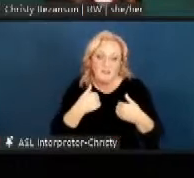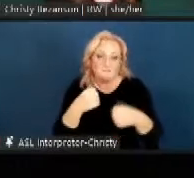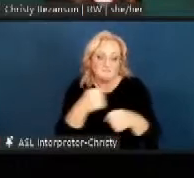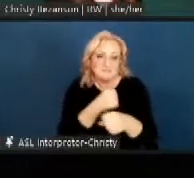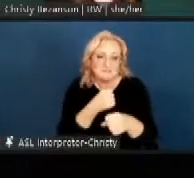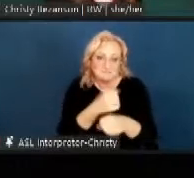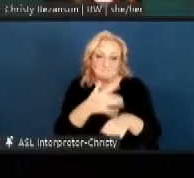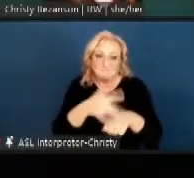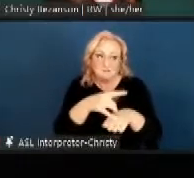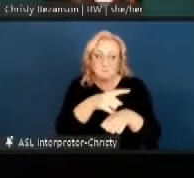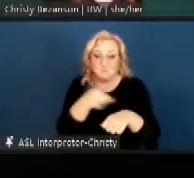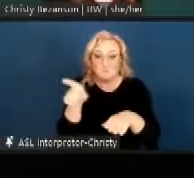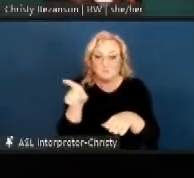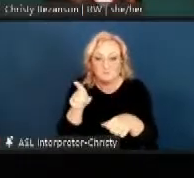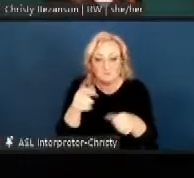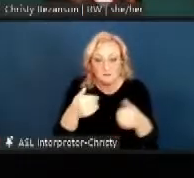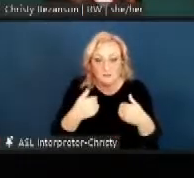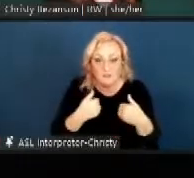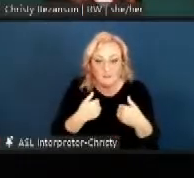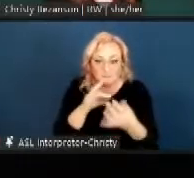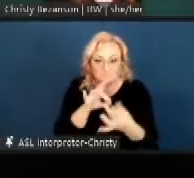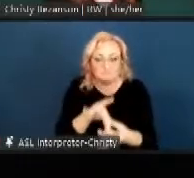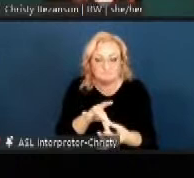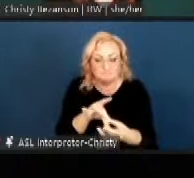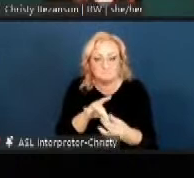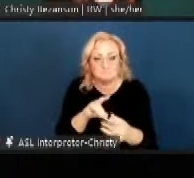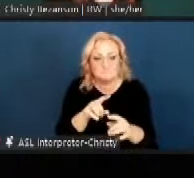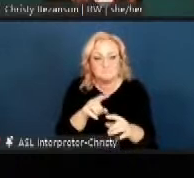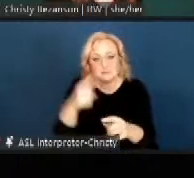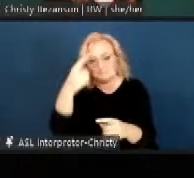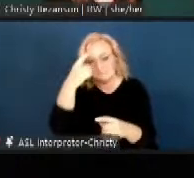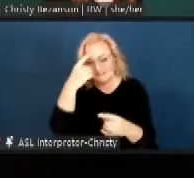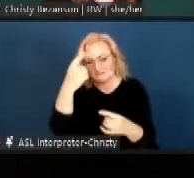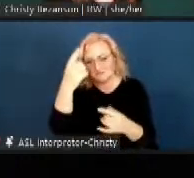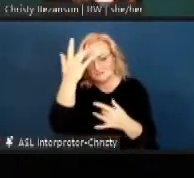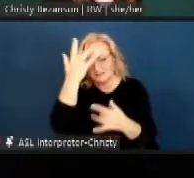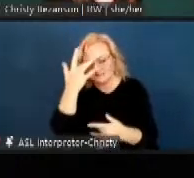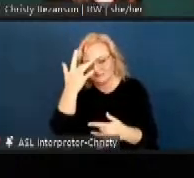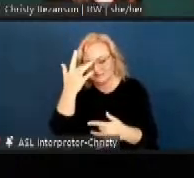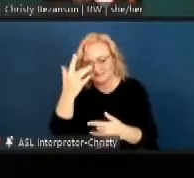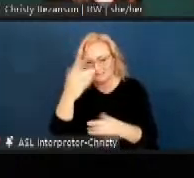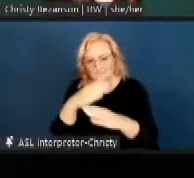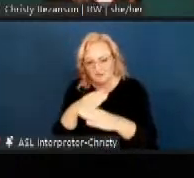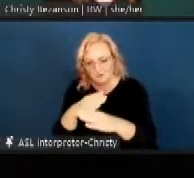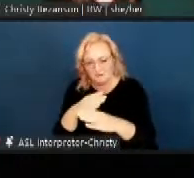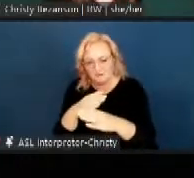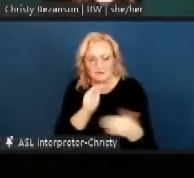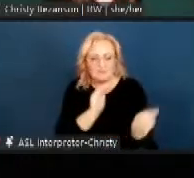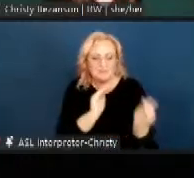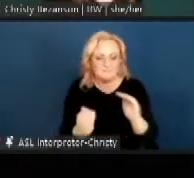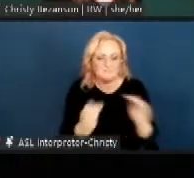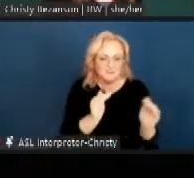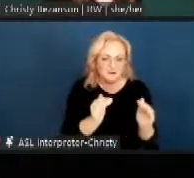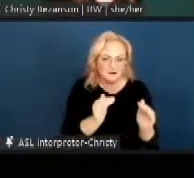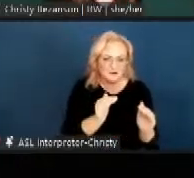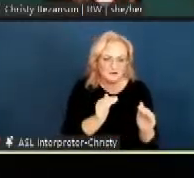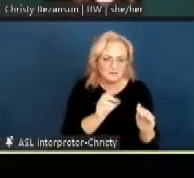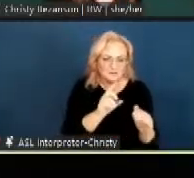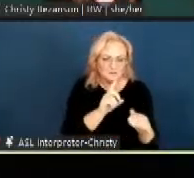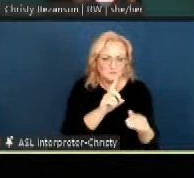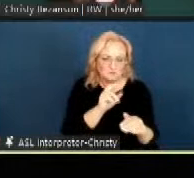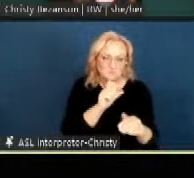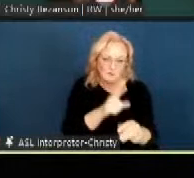statistics out there regarding differences between mental illness barriers and substance use barriers, if I'm catching your question correctly.